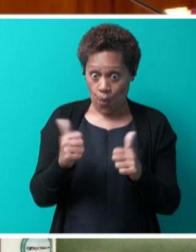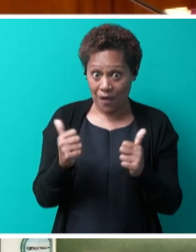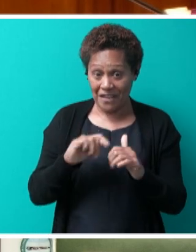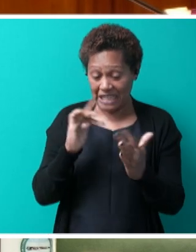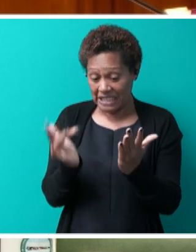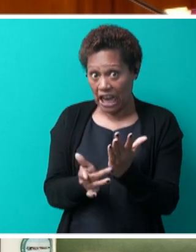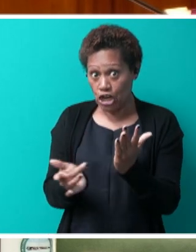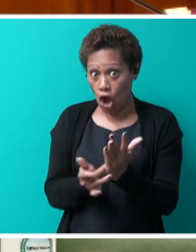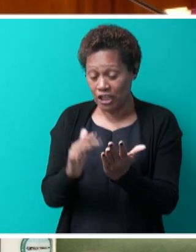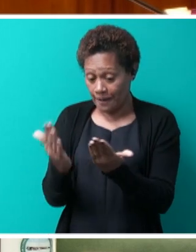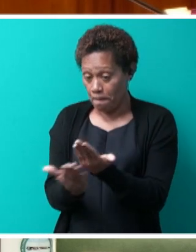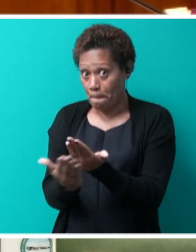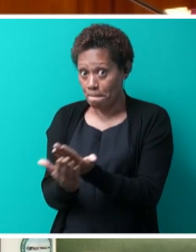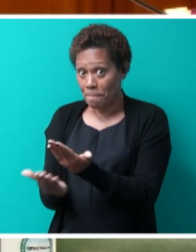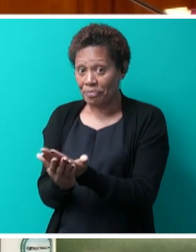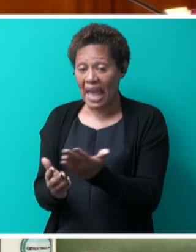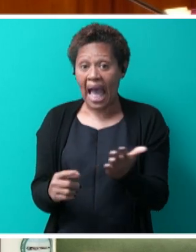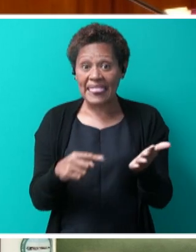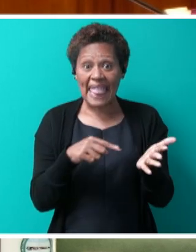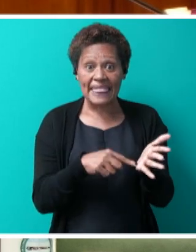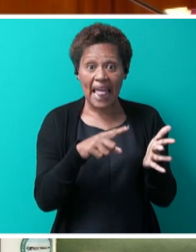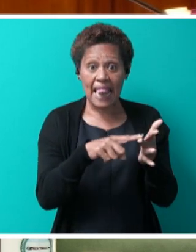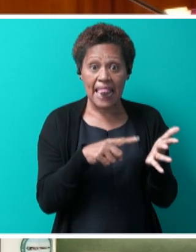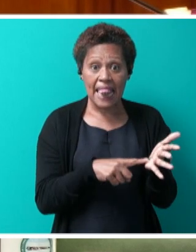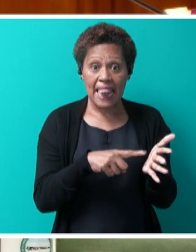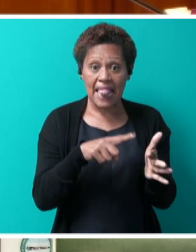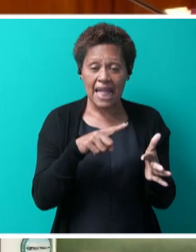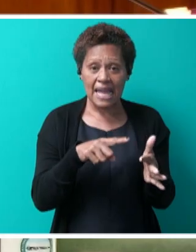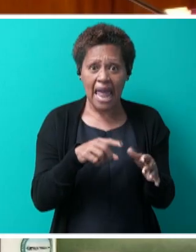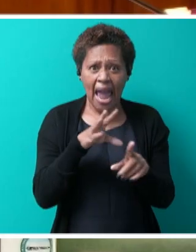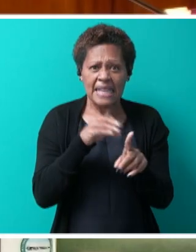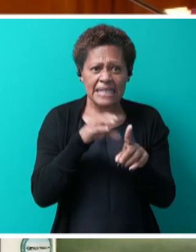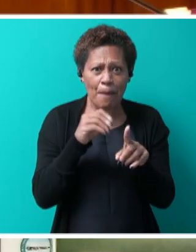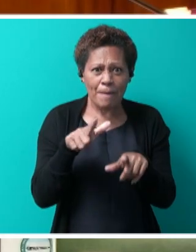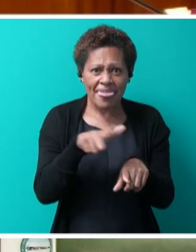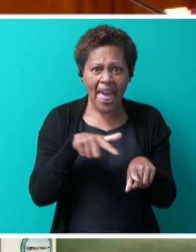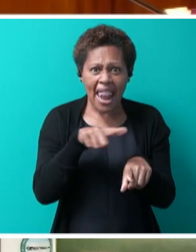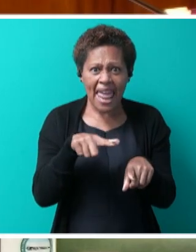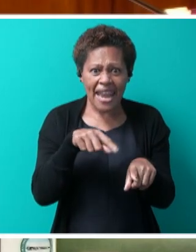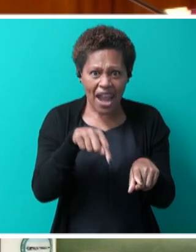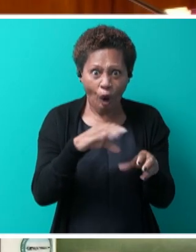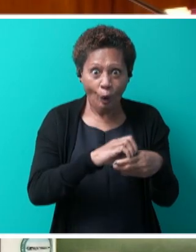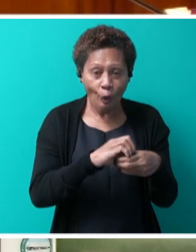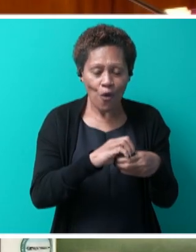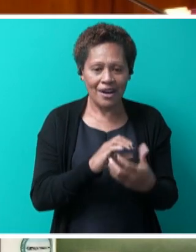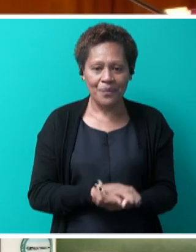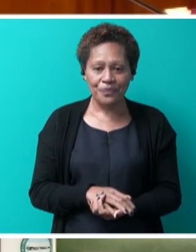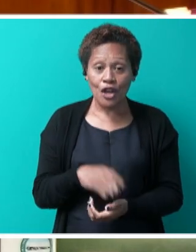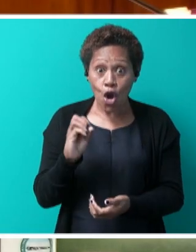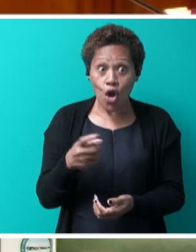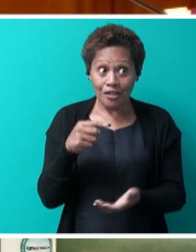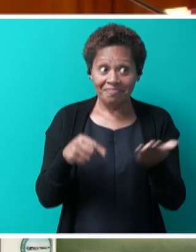beka memboleta title. Ni keto sarangay ngole na dua na baka barra mataki keto sara tawani sumabo au saranga na